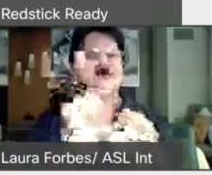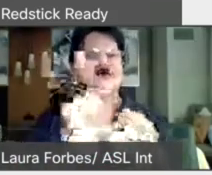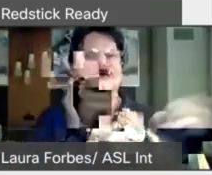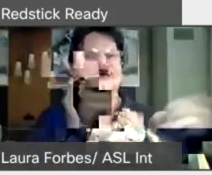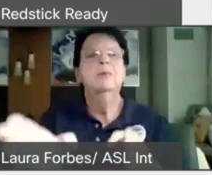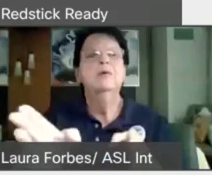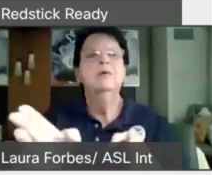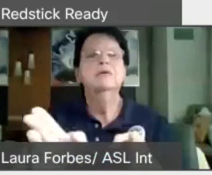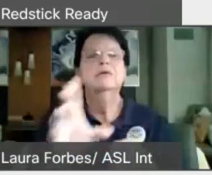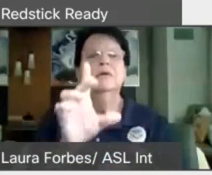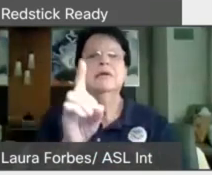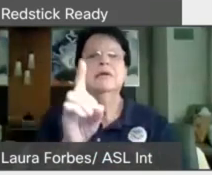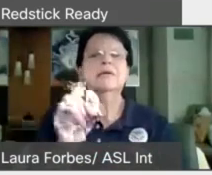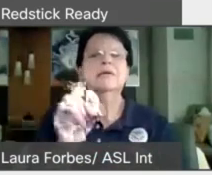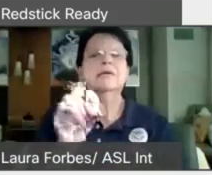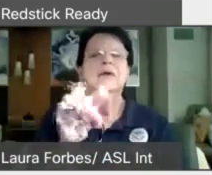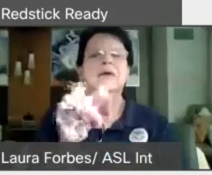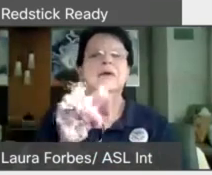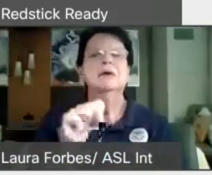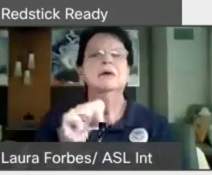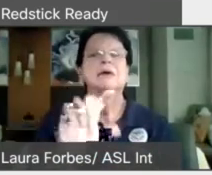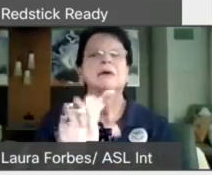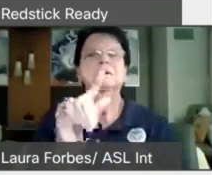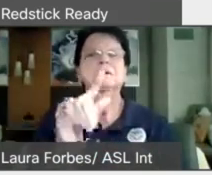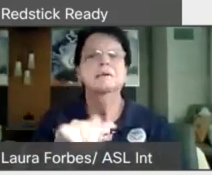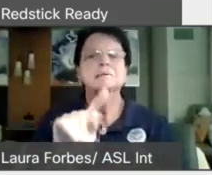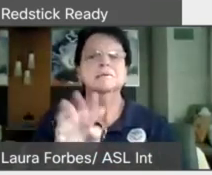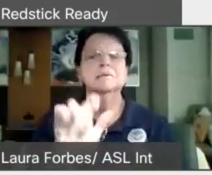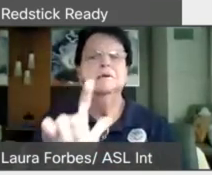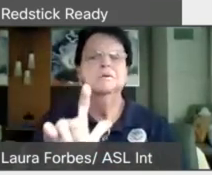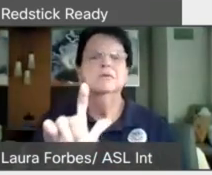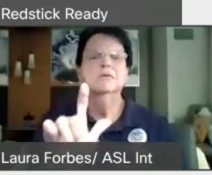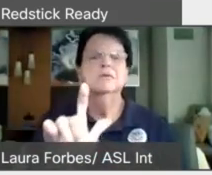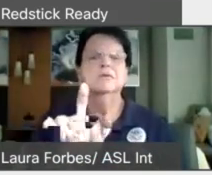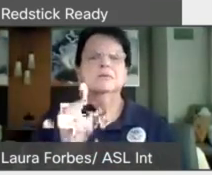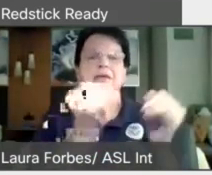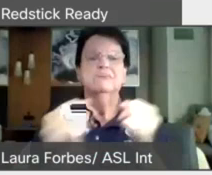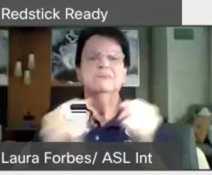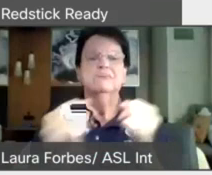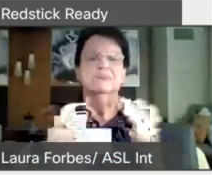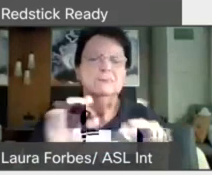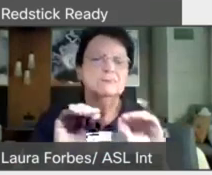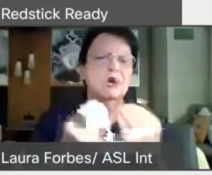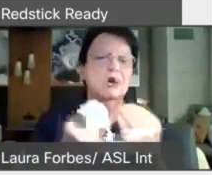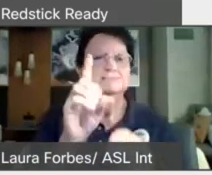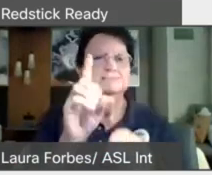phone, as well as Casey Tingle. Darren is an individual that comes to our office. He's one of